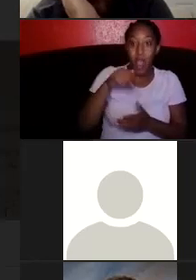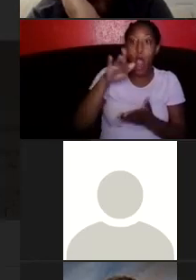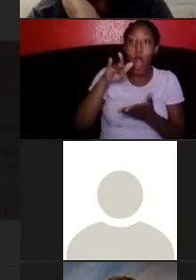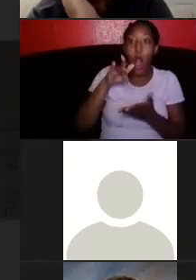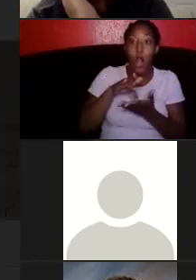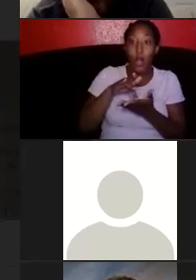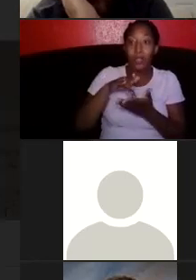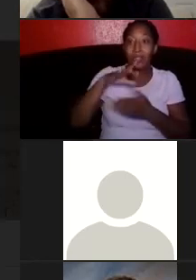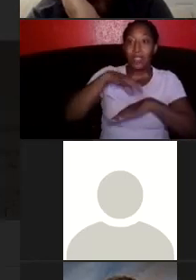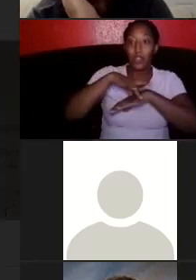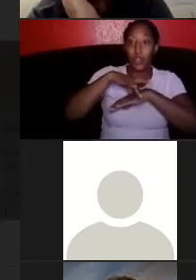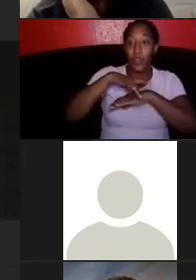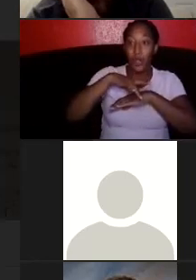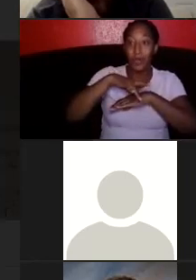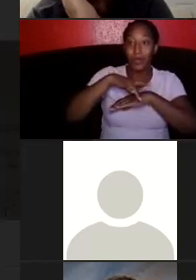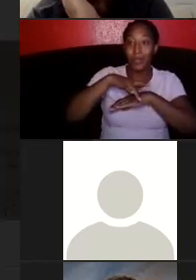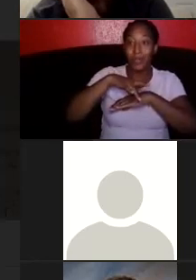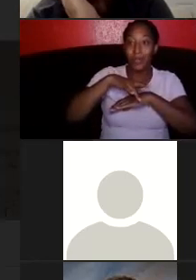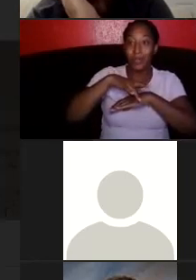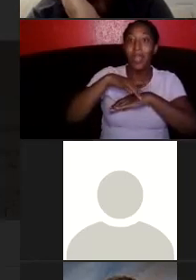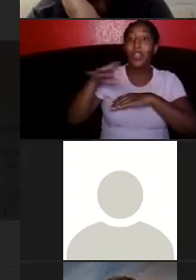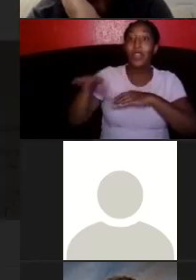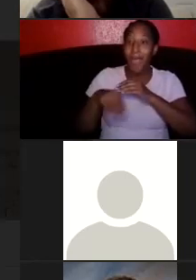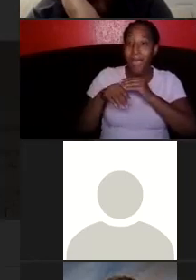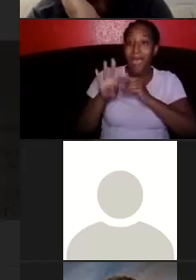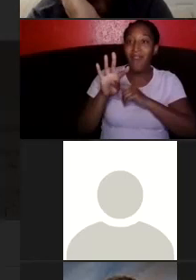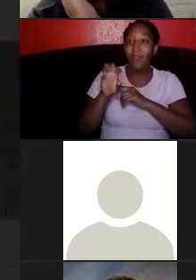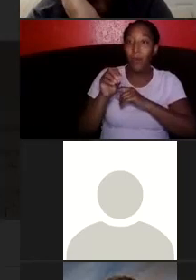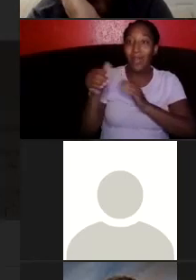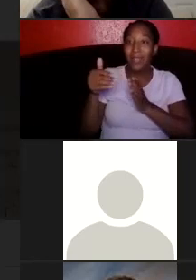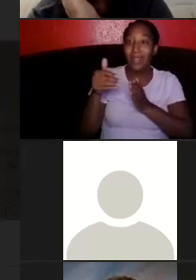40,000 feet to the radius of the Earth, right?